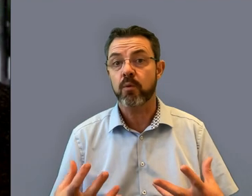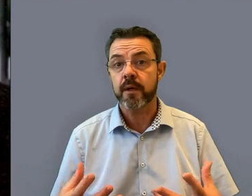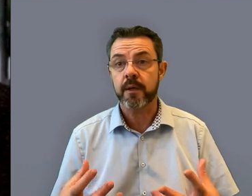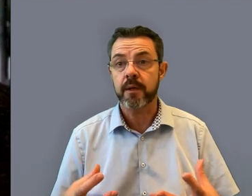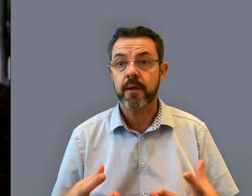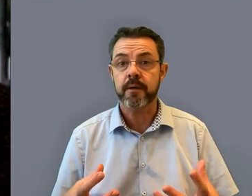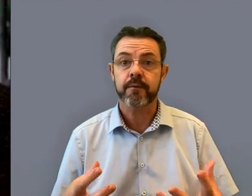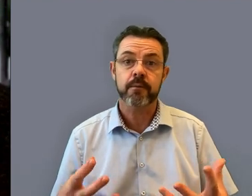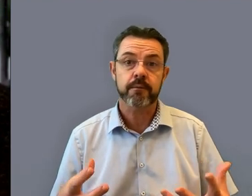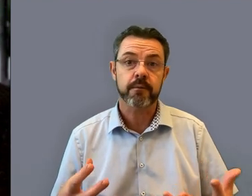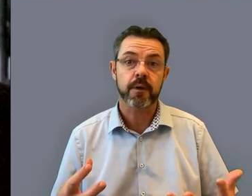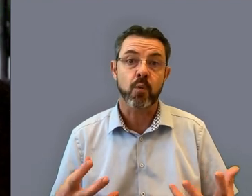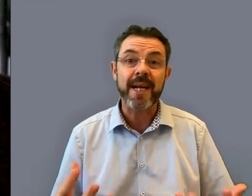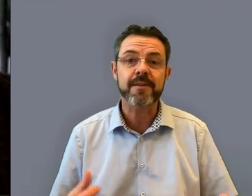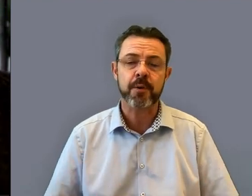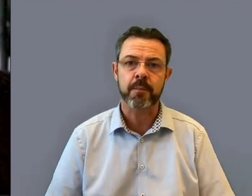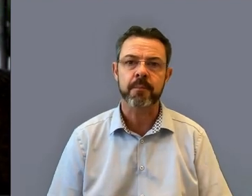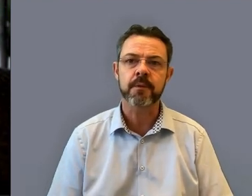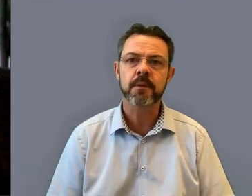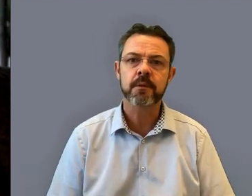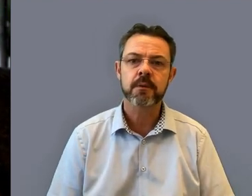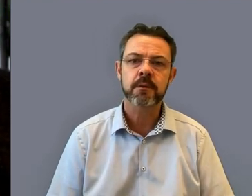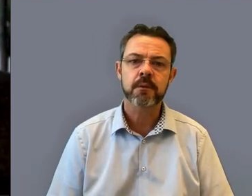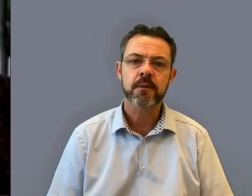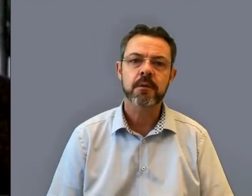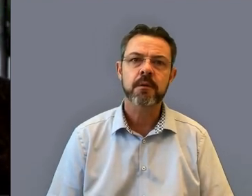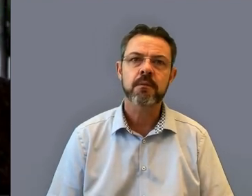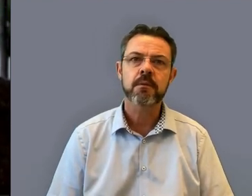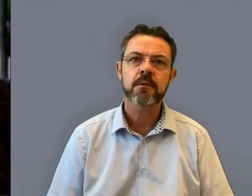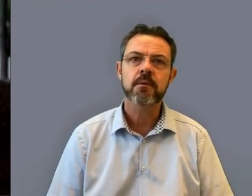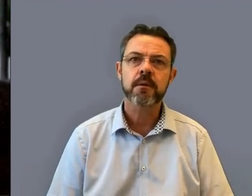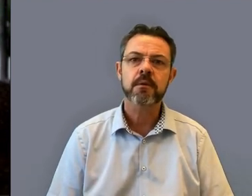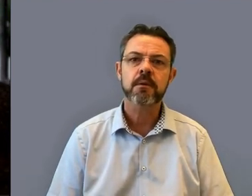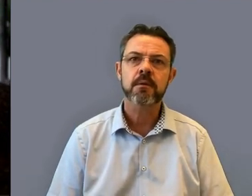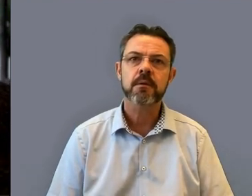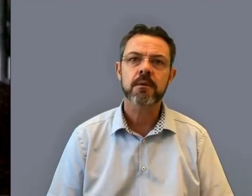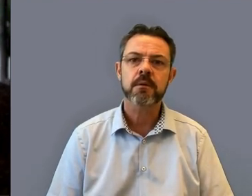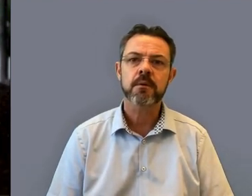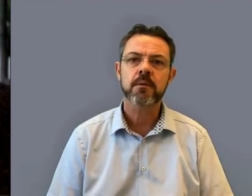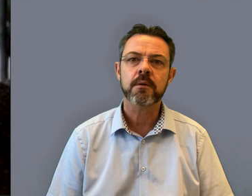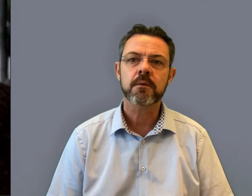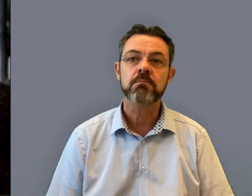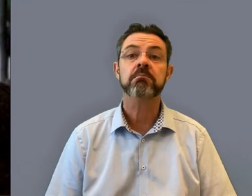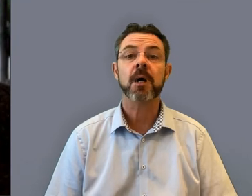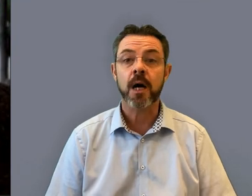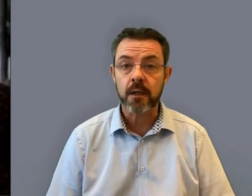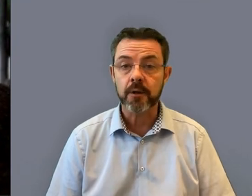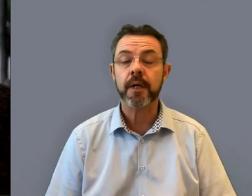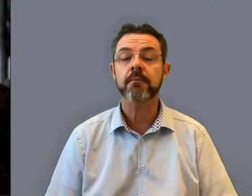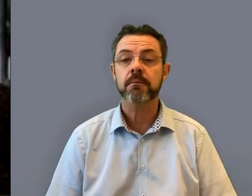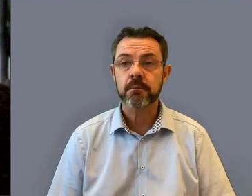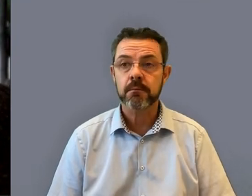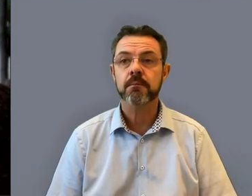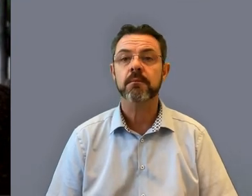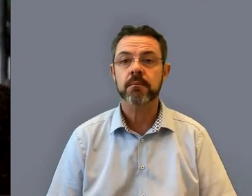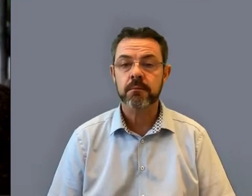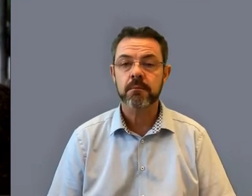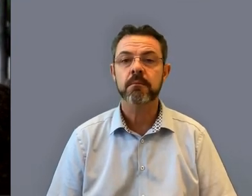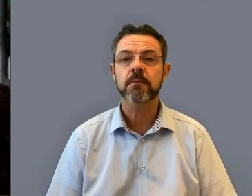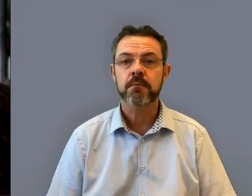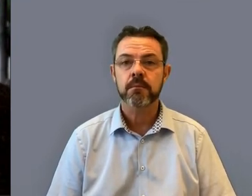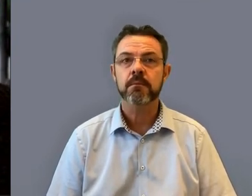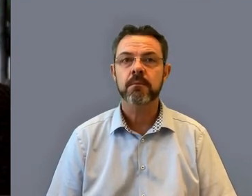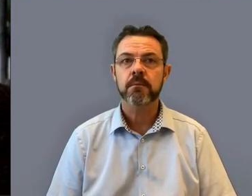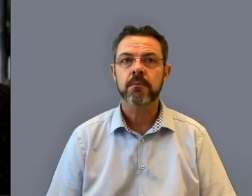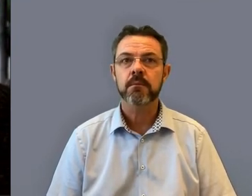often a weight problem? In pure waste collection, it's a weight problem because of the compactors. When